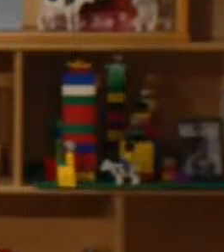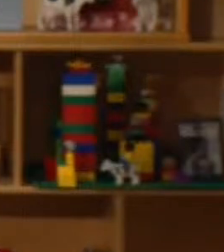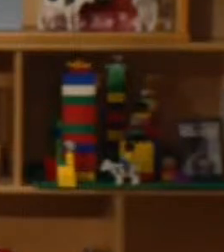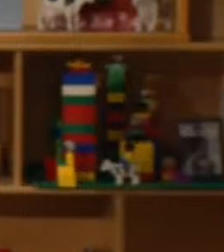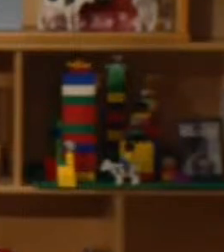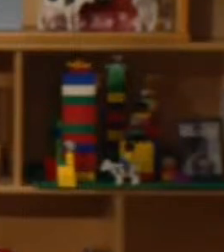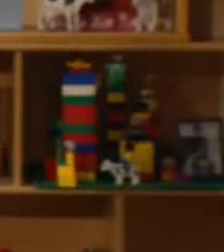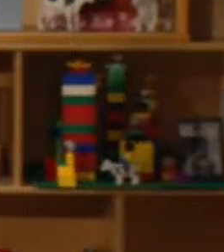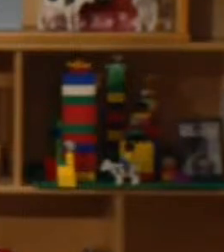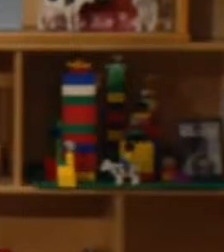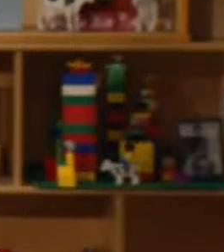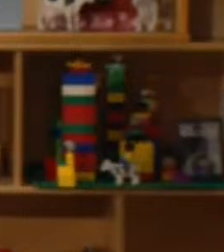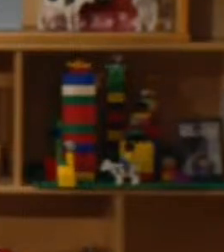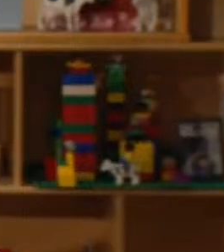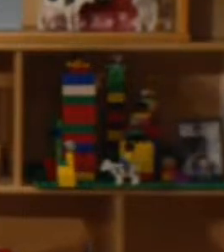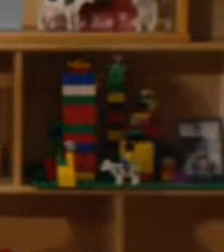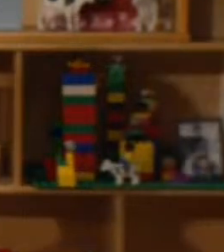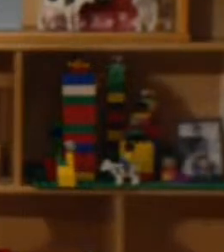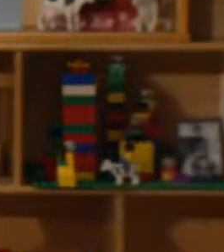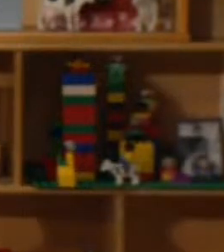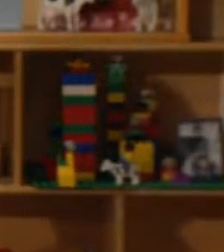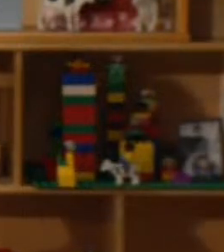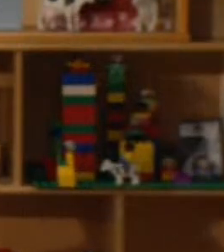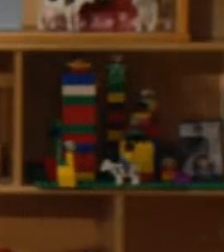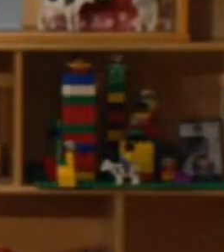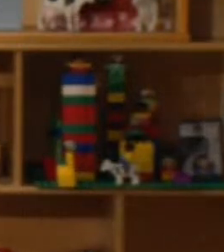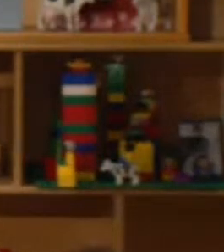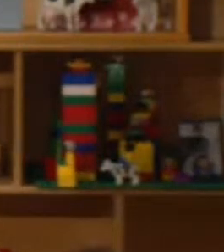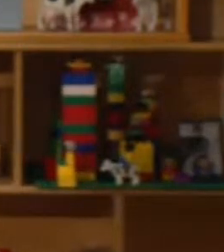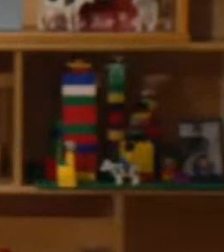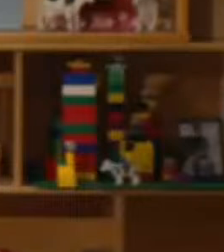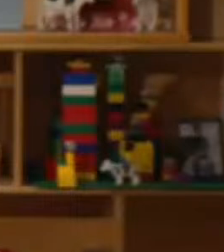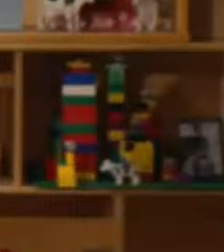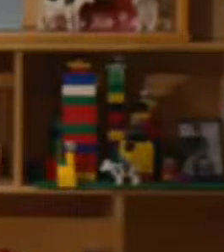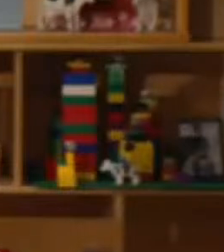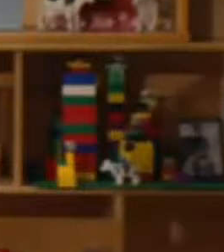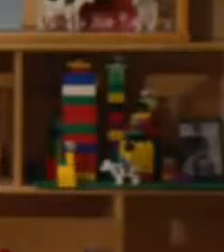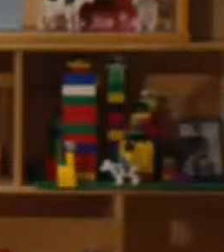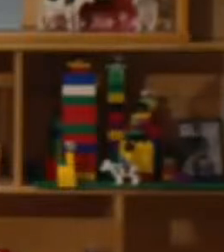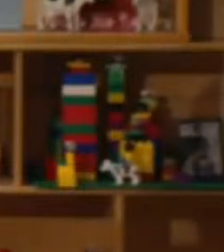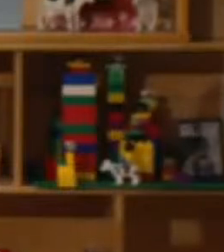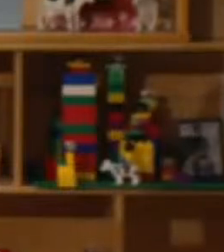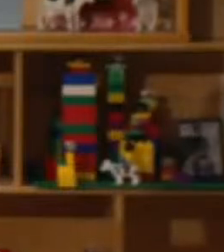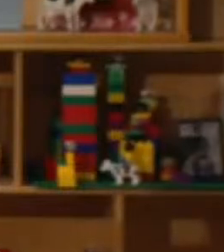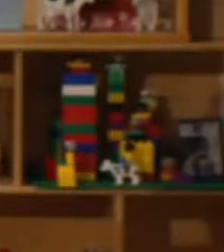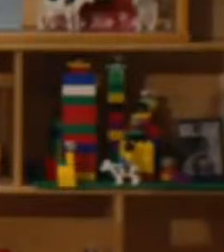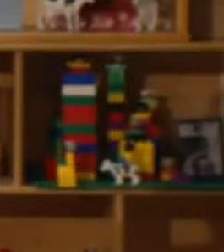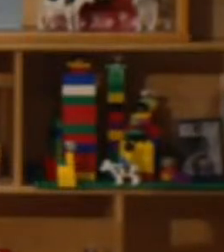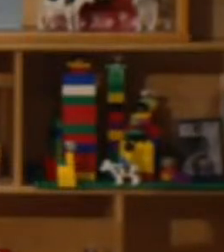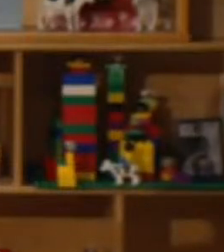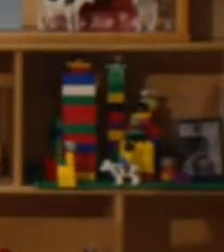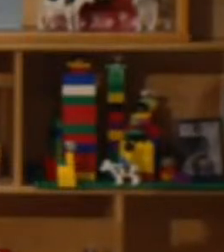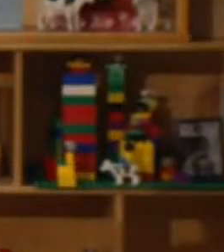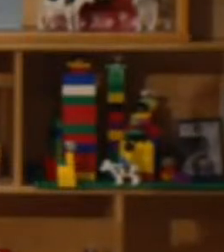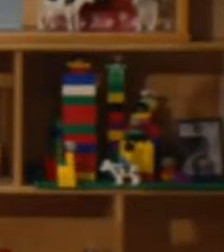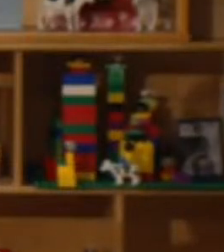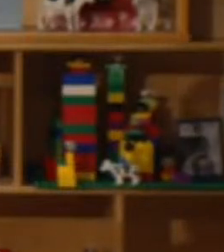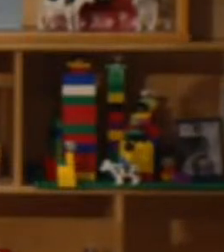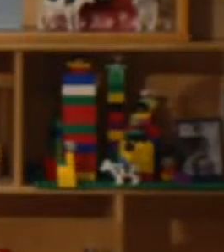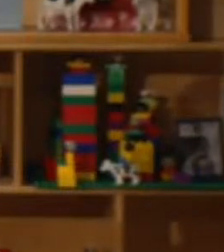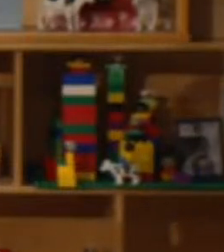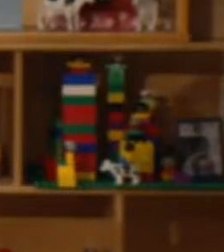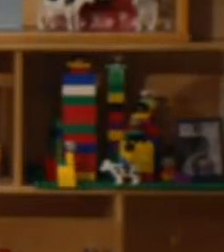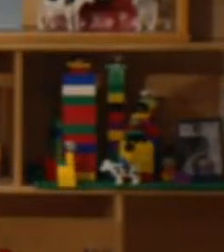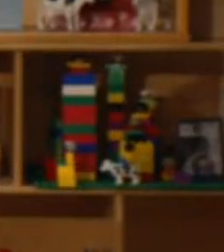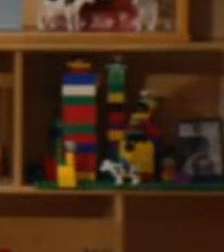future. You know, when I talk to all your folks out in the playground, as I joked, and said, everybody knows I like kids better than people. Fortunately, they're like